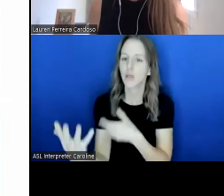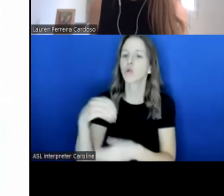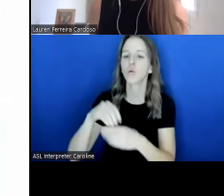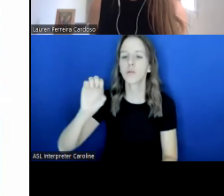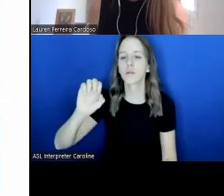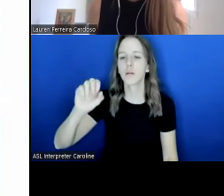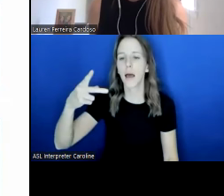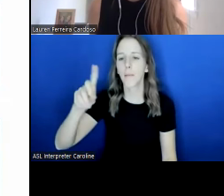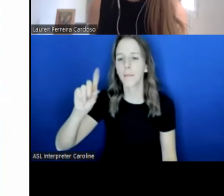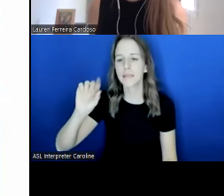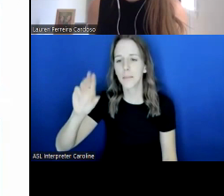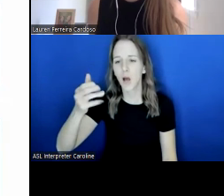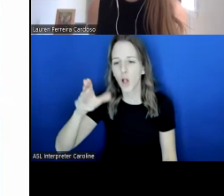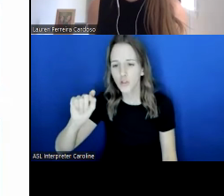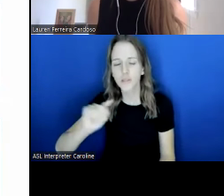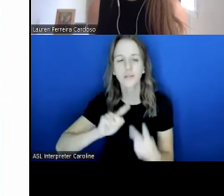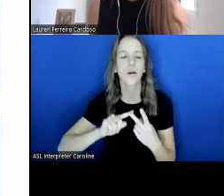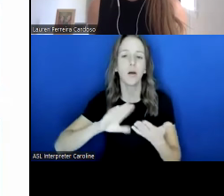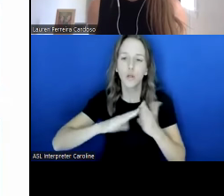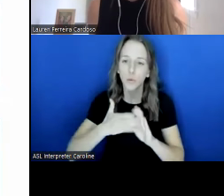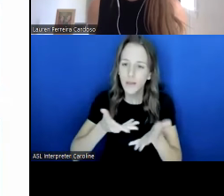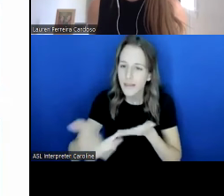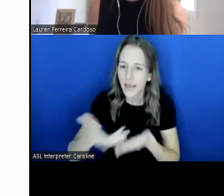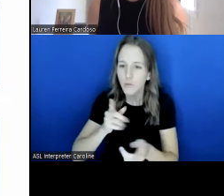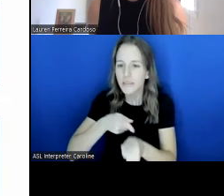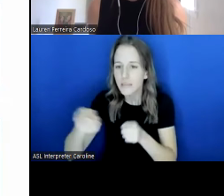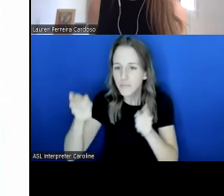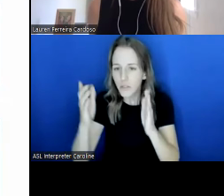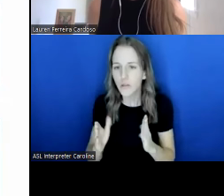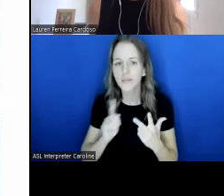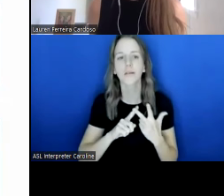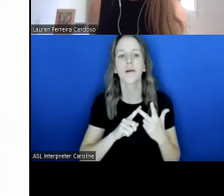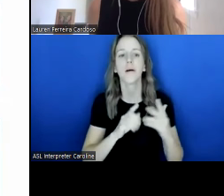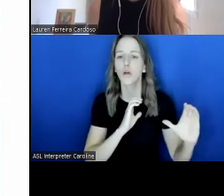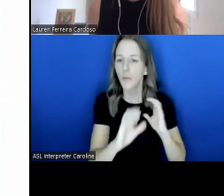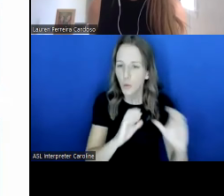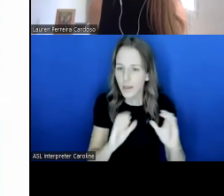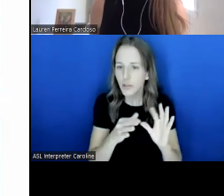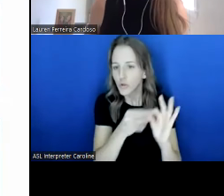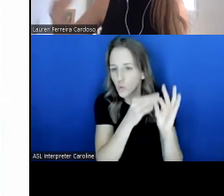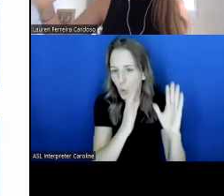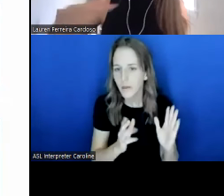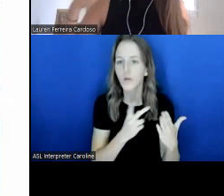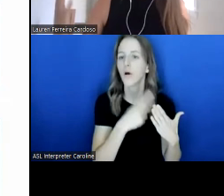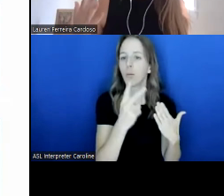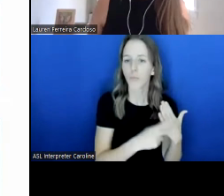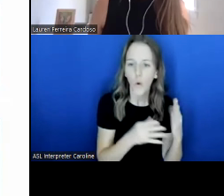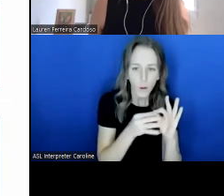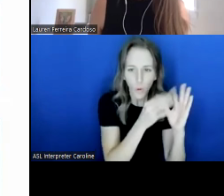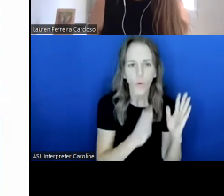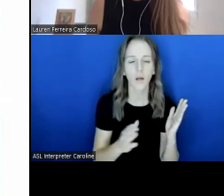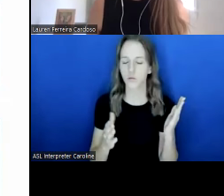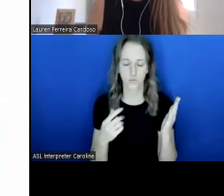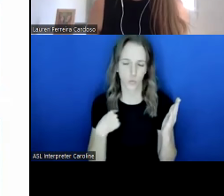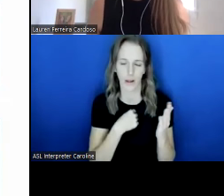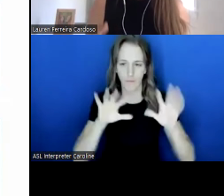epidemiologists, community engagement specialists, communications, program coordinators, like top to bottom, building a team that